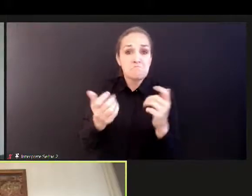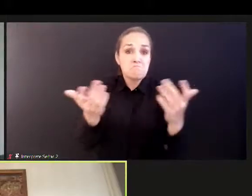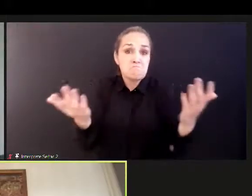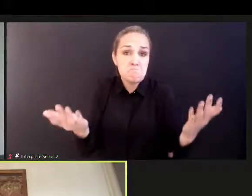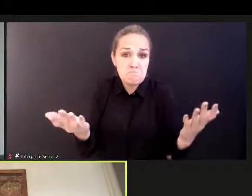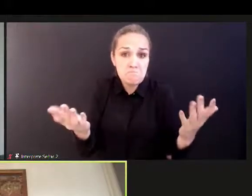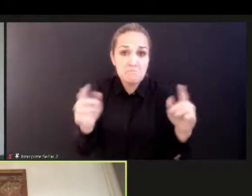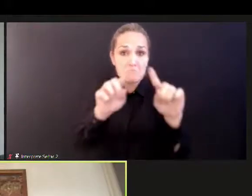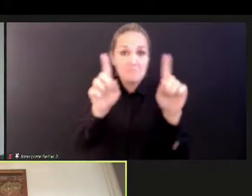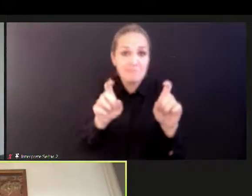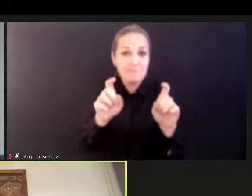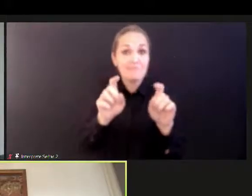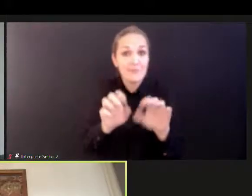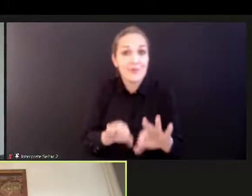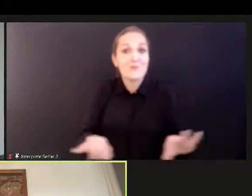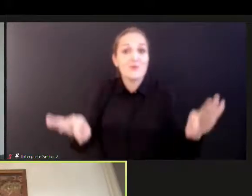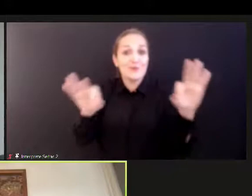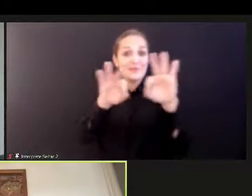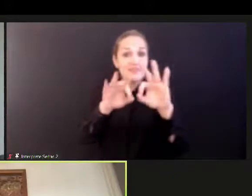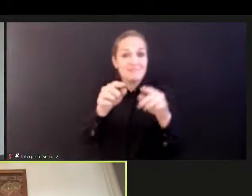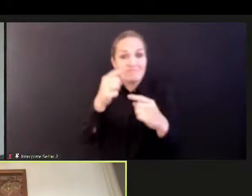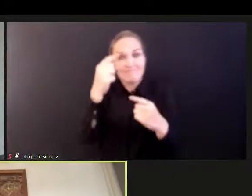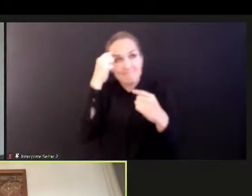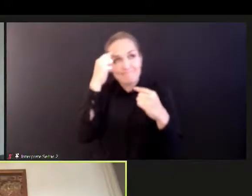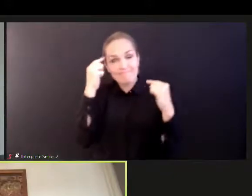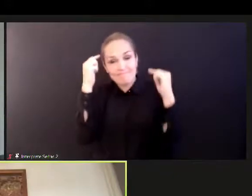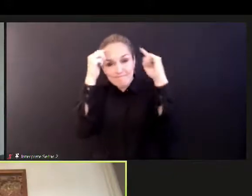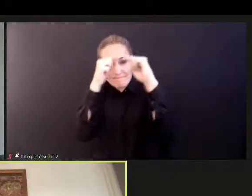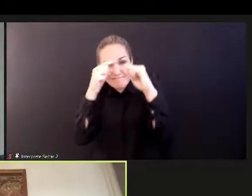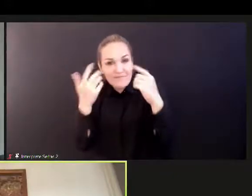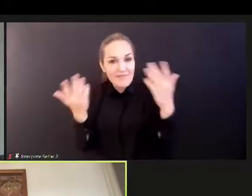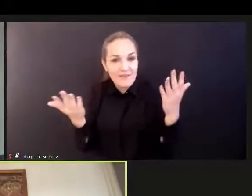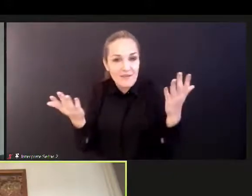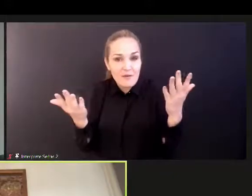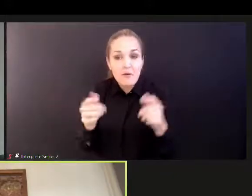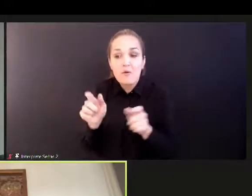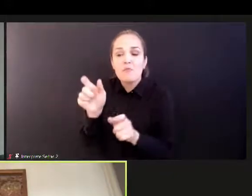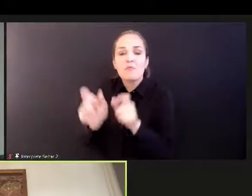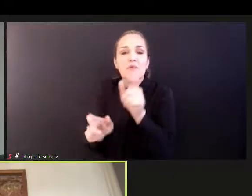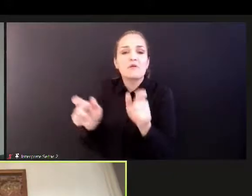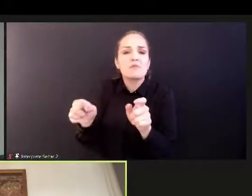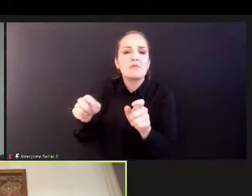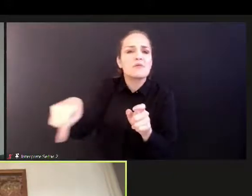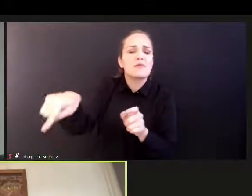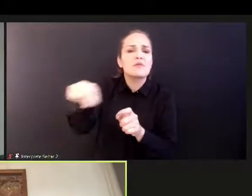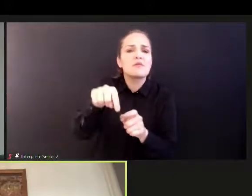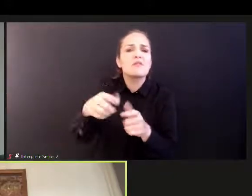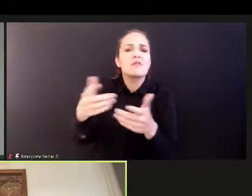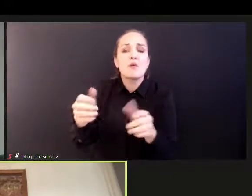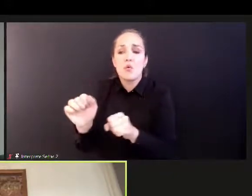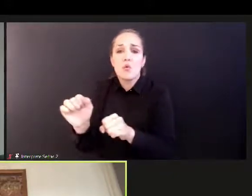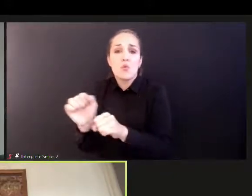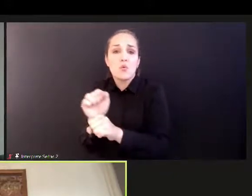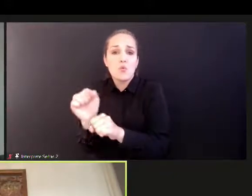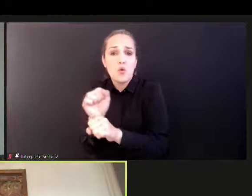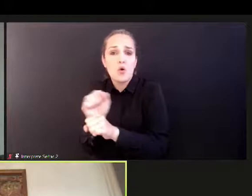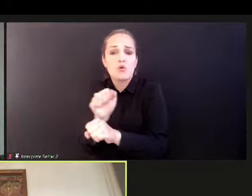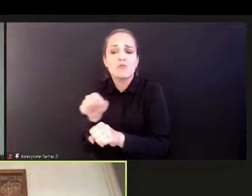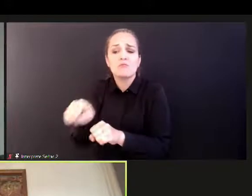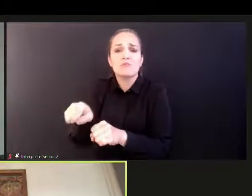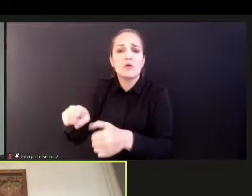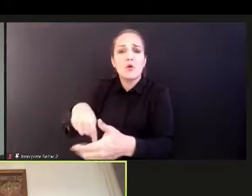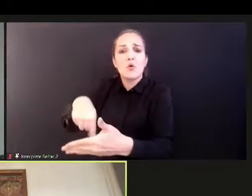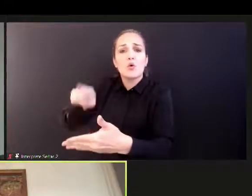people who move to perform contract jobs, experts, so on and so forth. So how does that sit in with the commitments being made